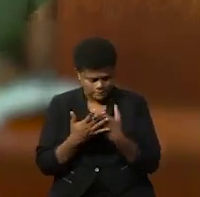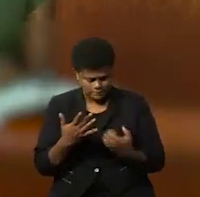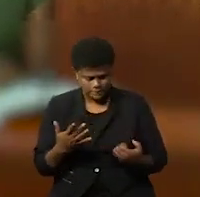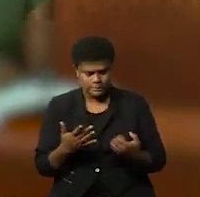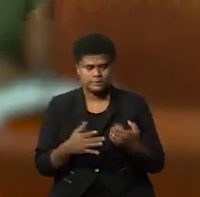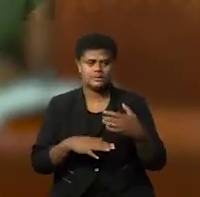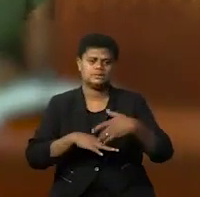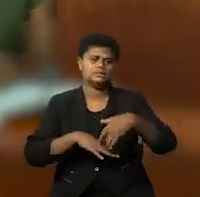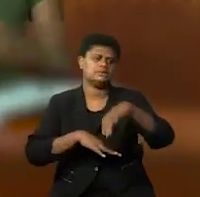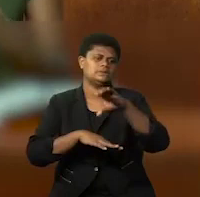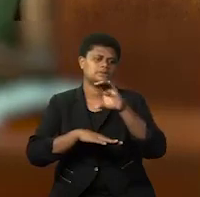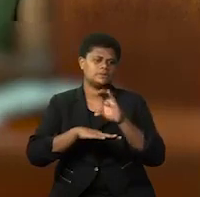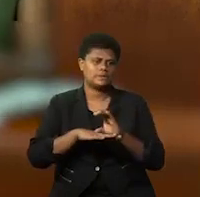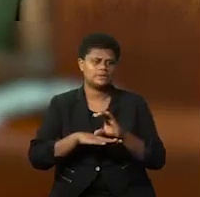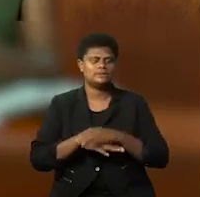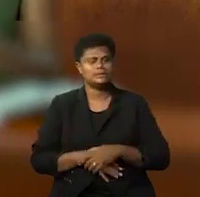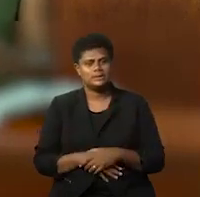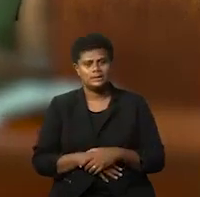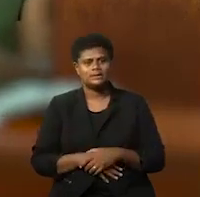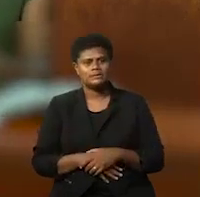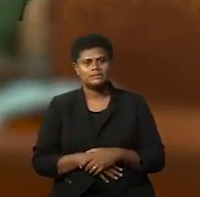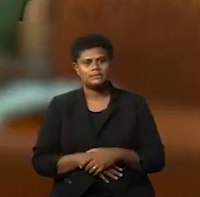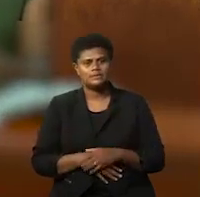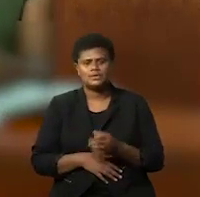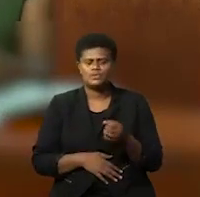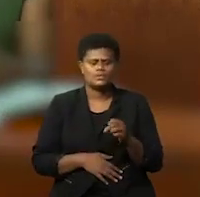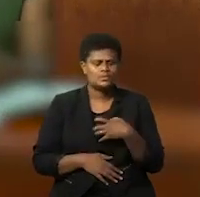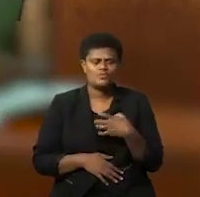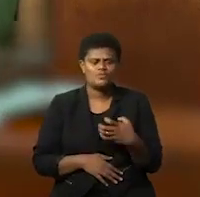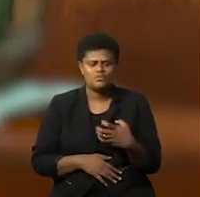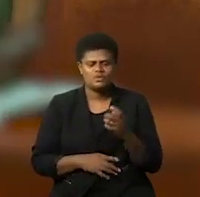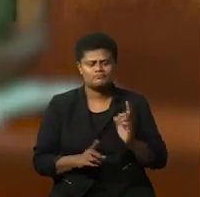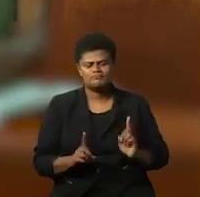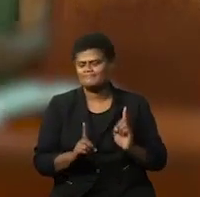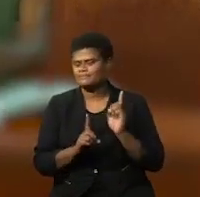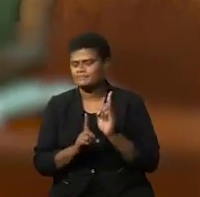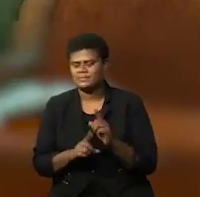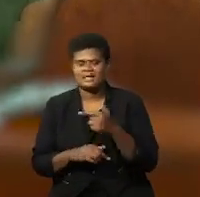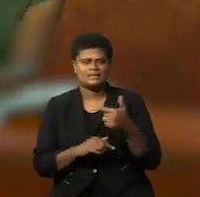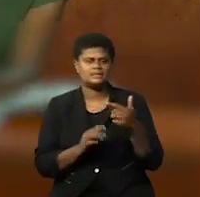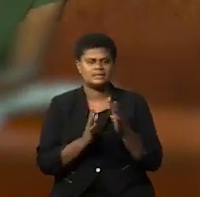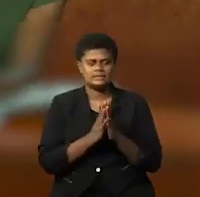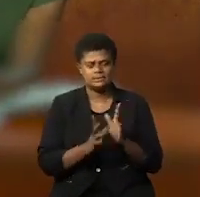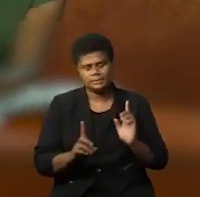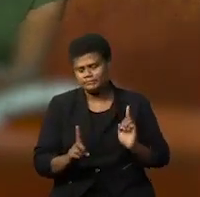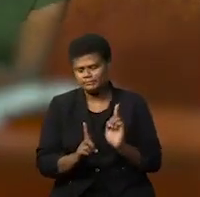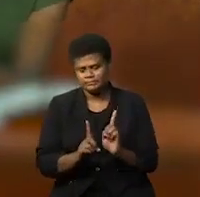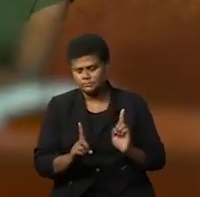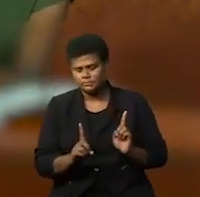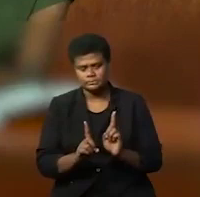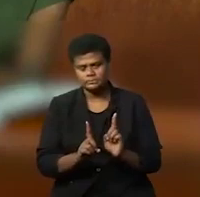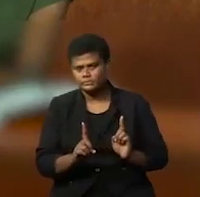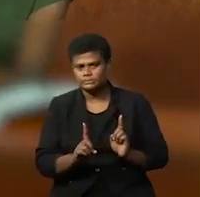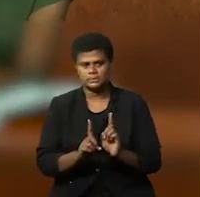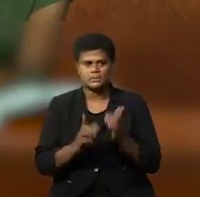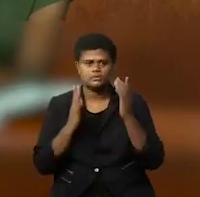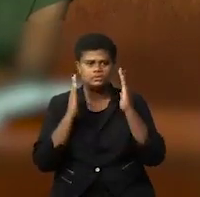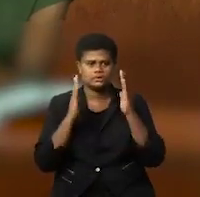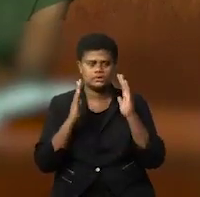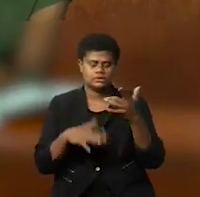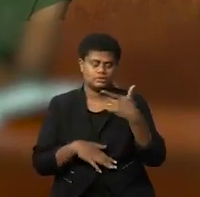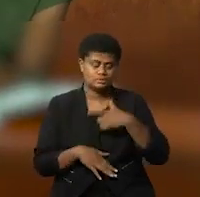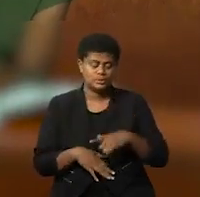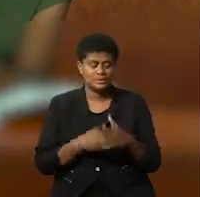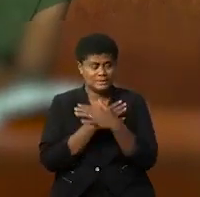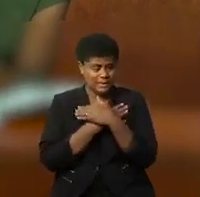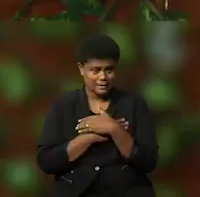Christ. And it was no longer going to church on Sabbath because that's what I saw my parents doing. But it was more of going